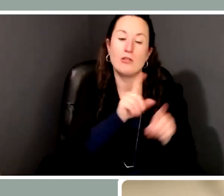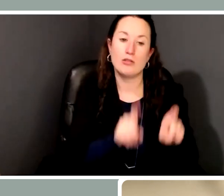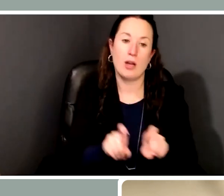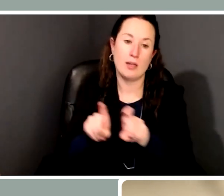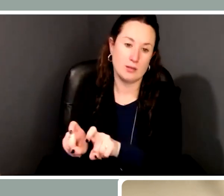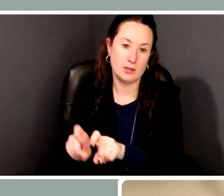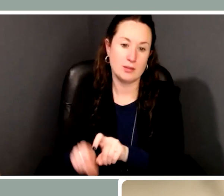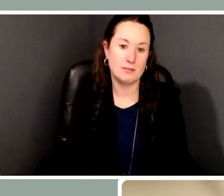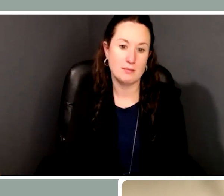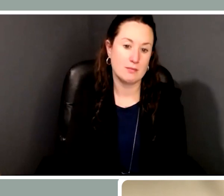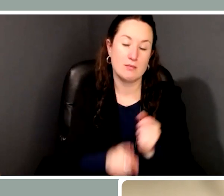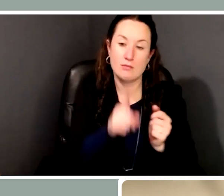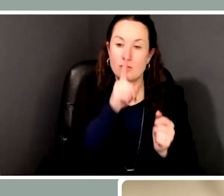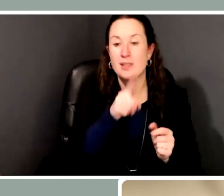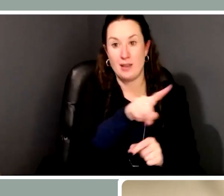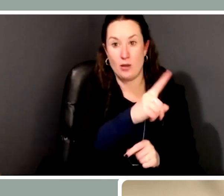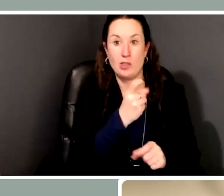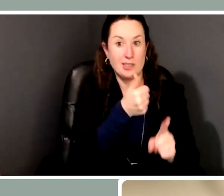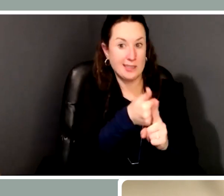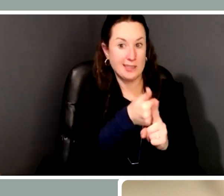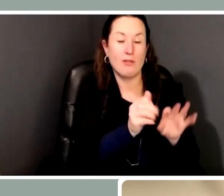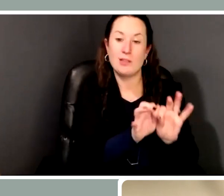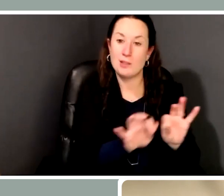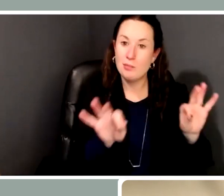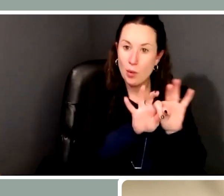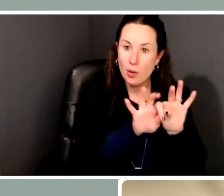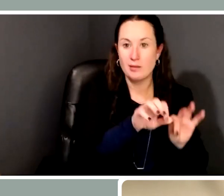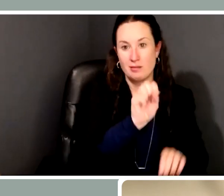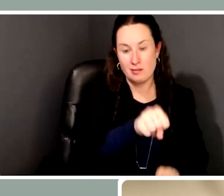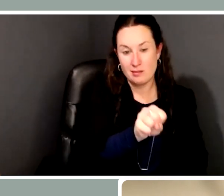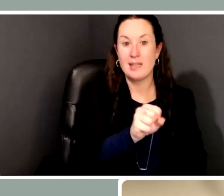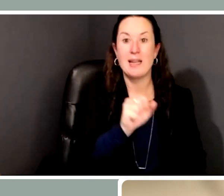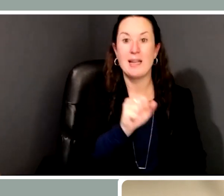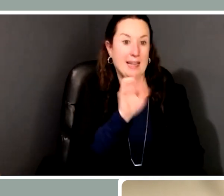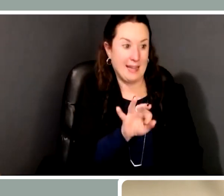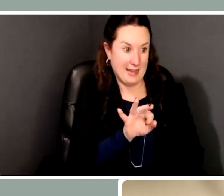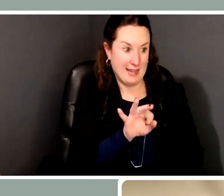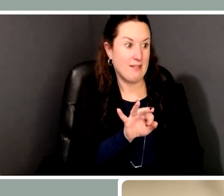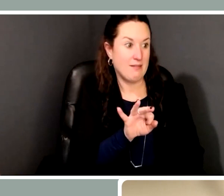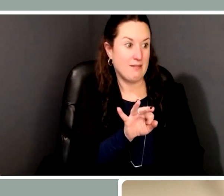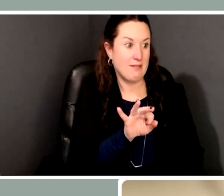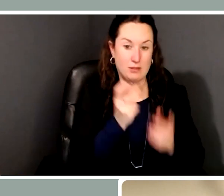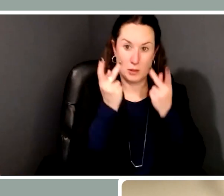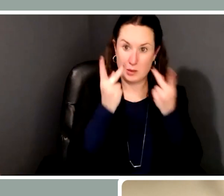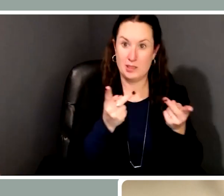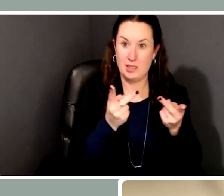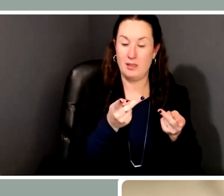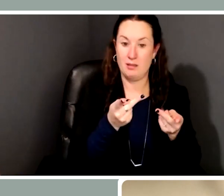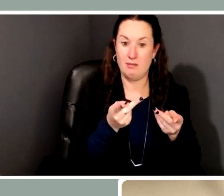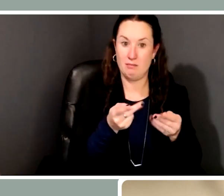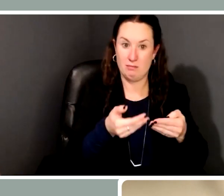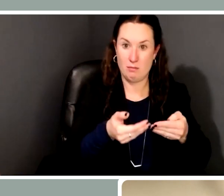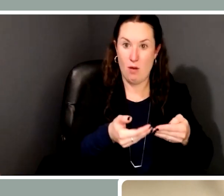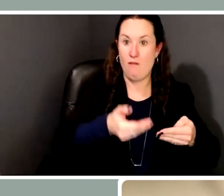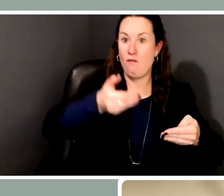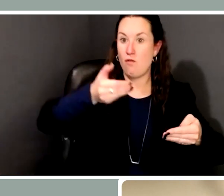very important question. The important question is, if you found that things were progressing earlier and you